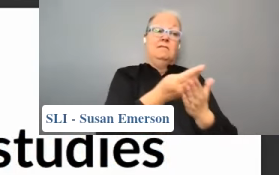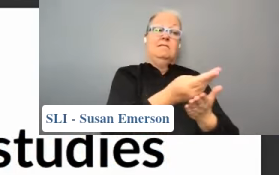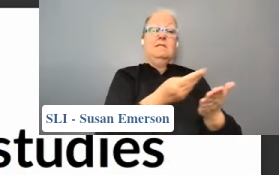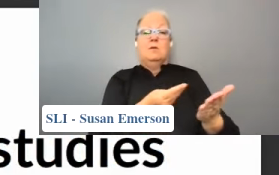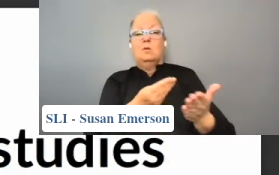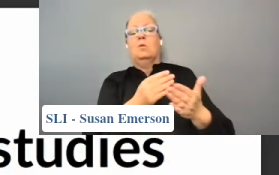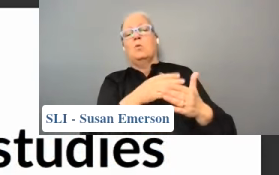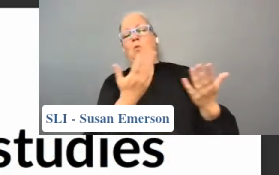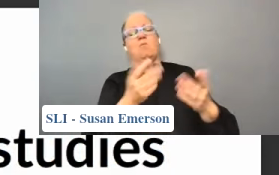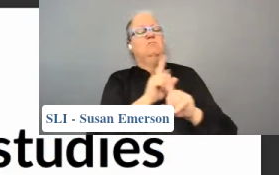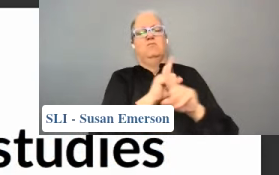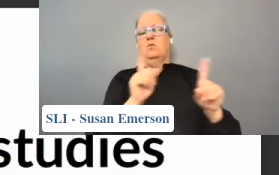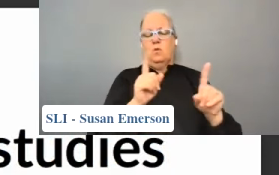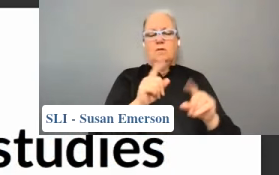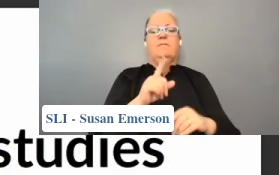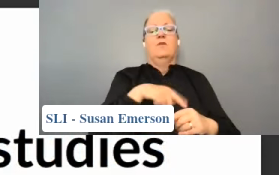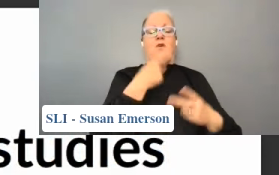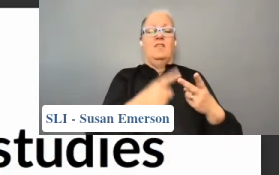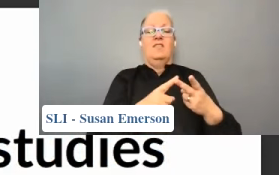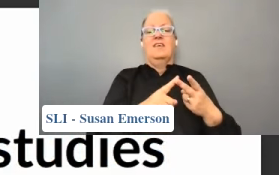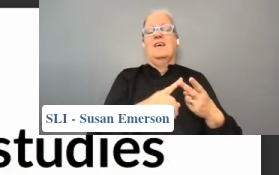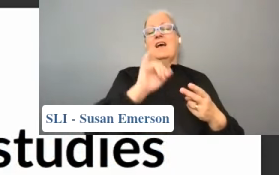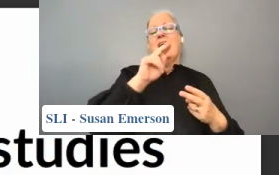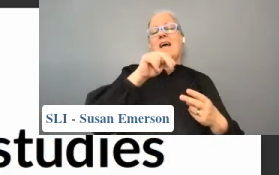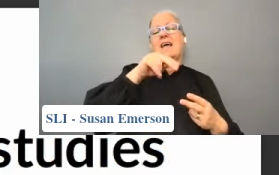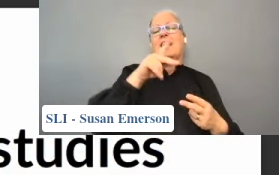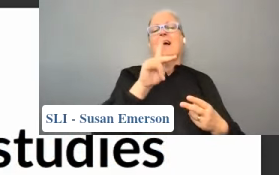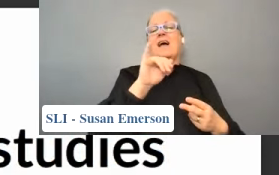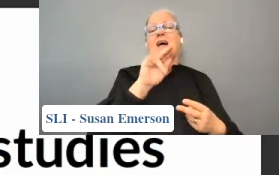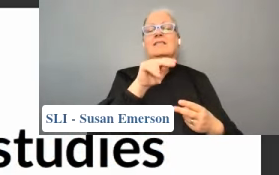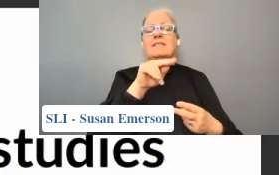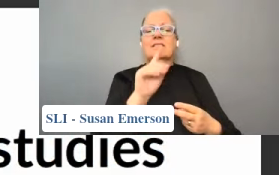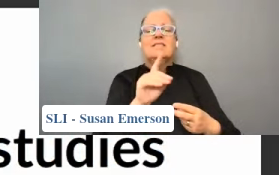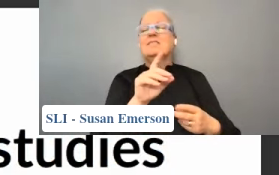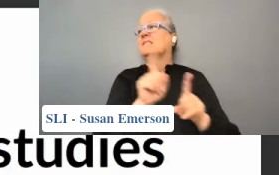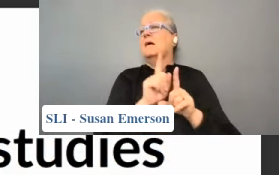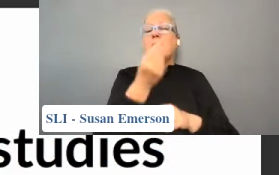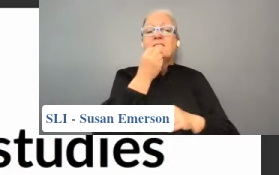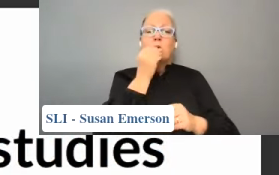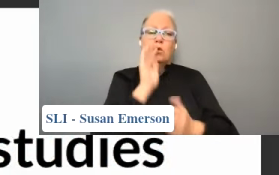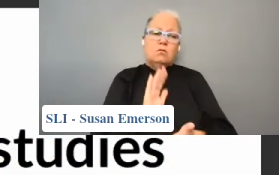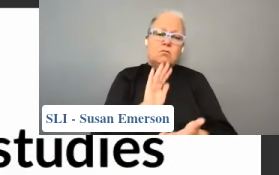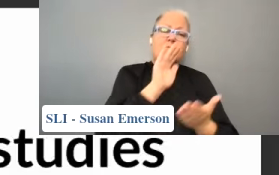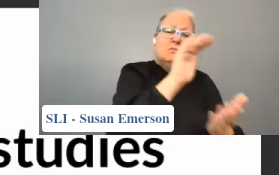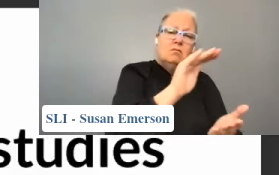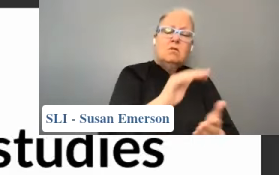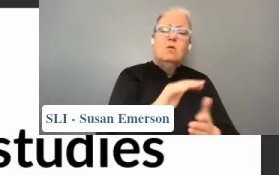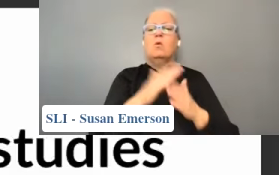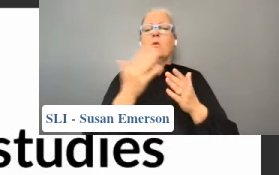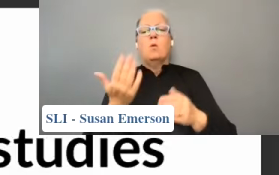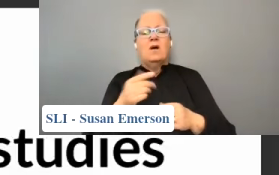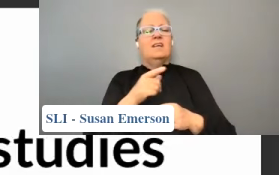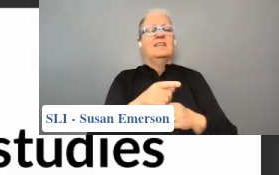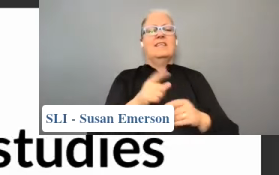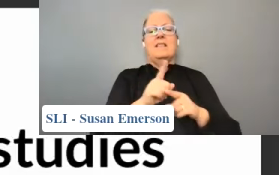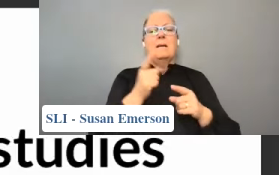Next, you have in-kind transfers like food or programs that offer things like diapers or